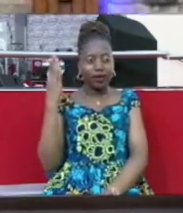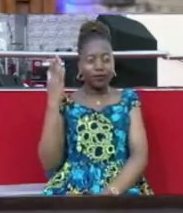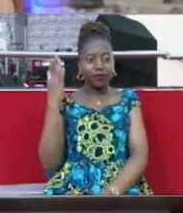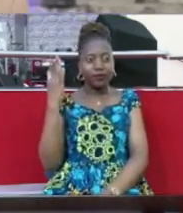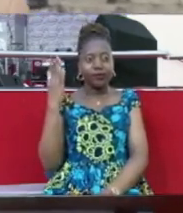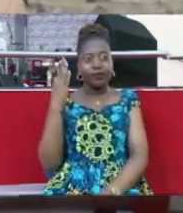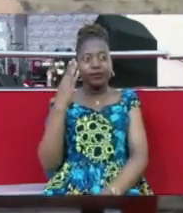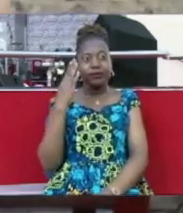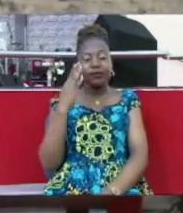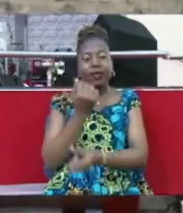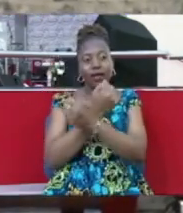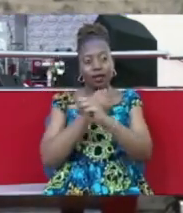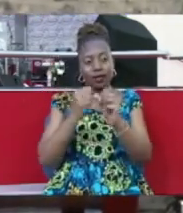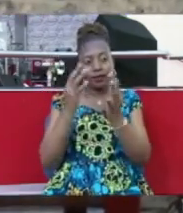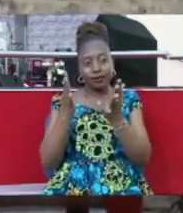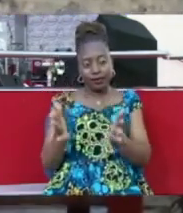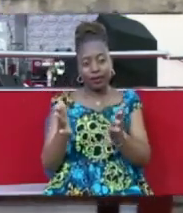There it saved.